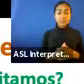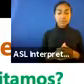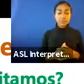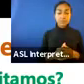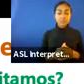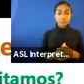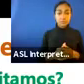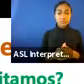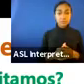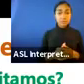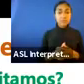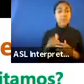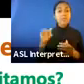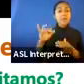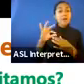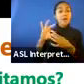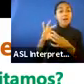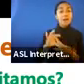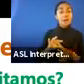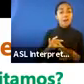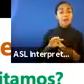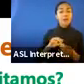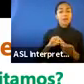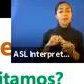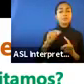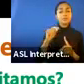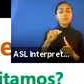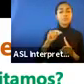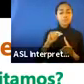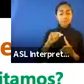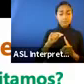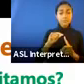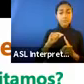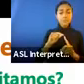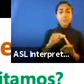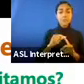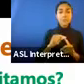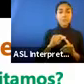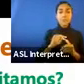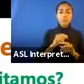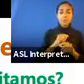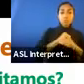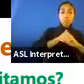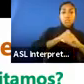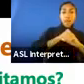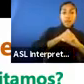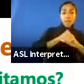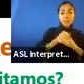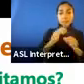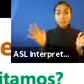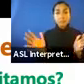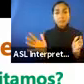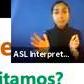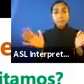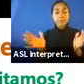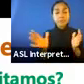This goes hand in hand with protecting and promoting biocultural